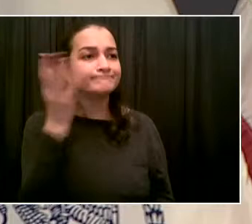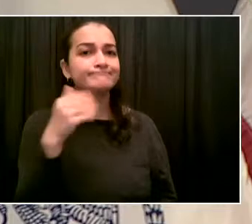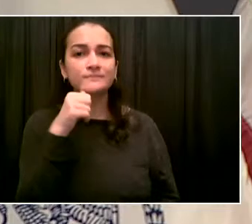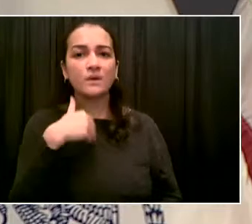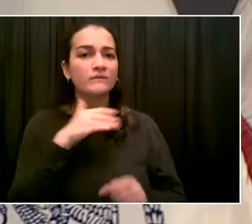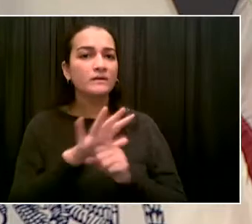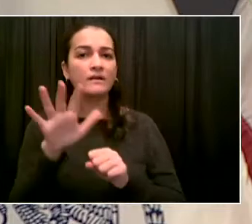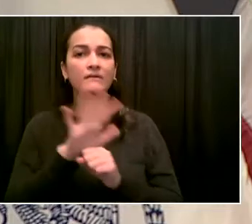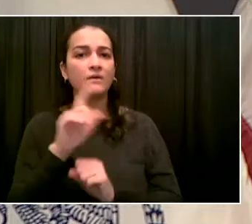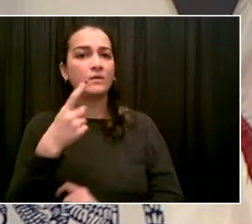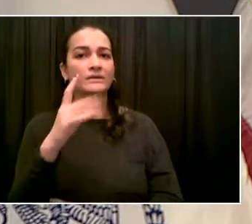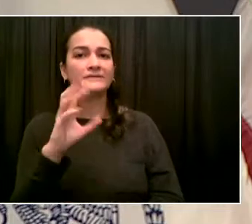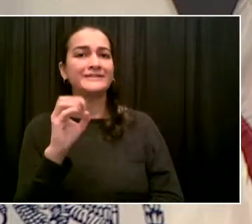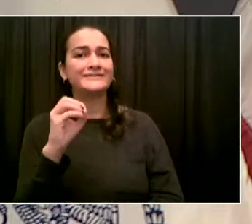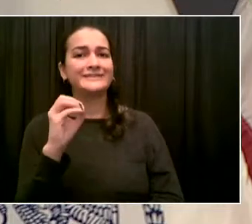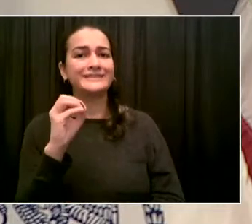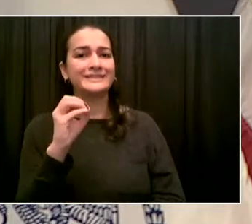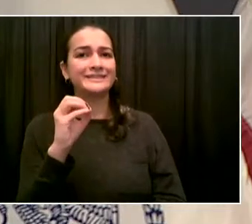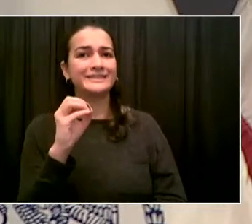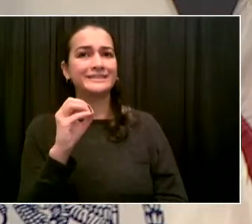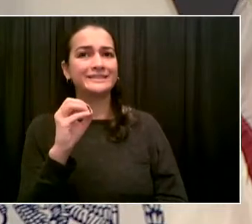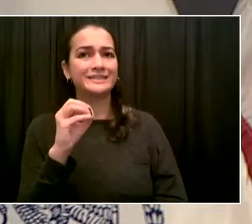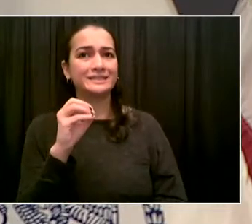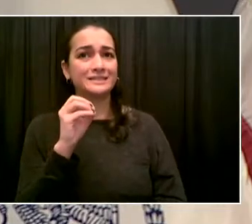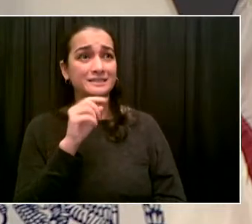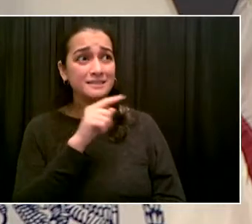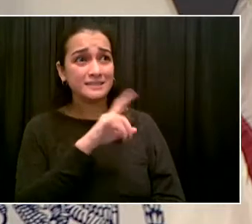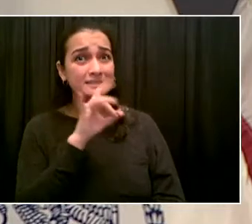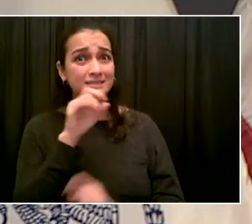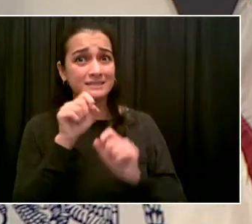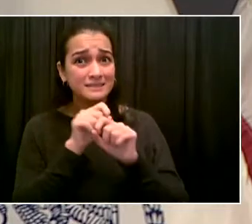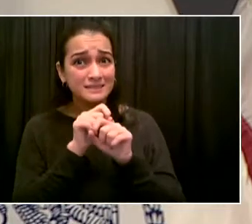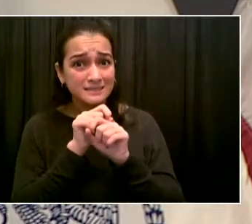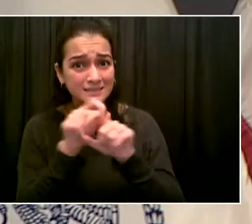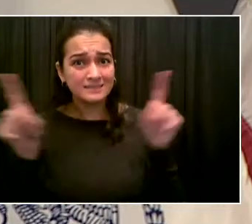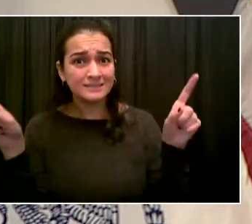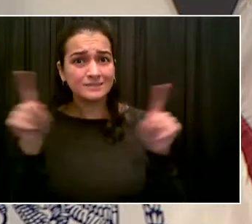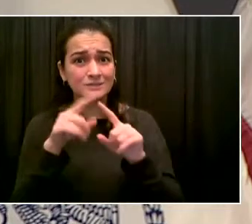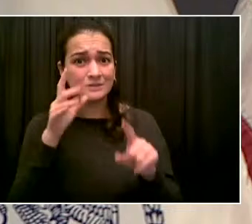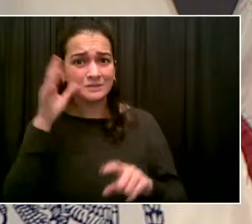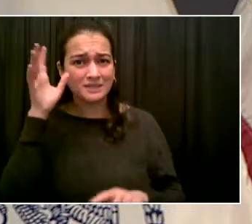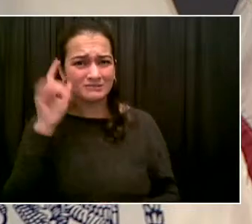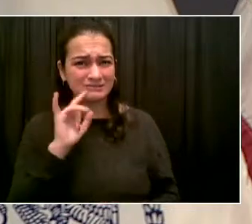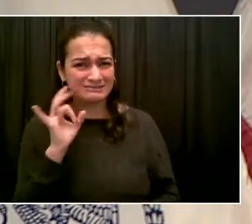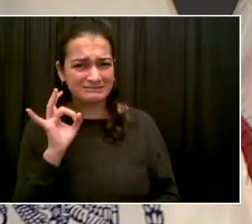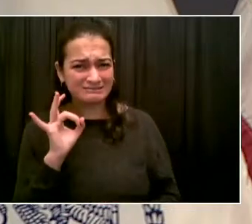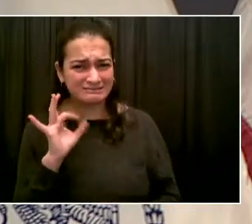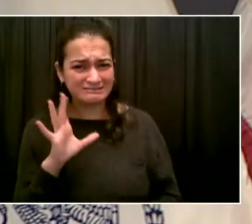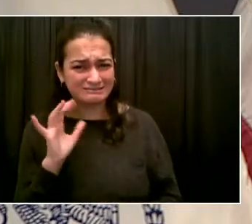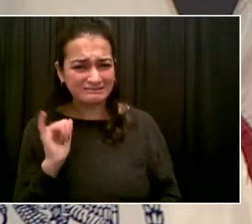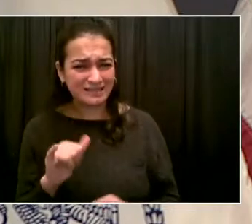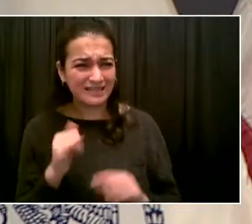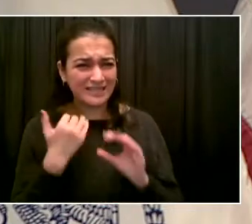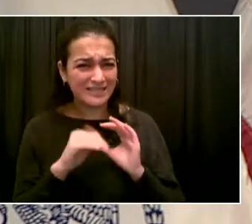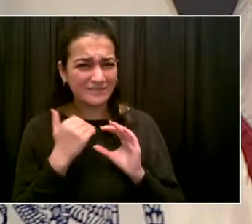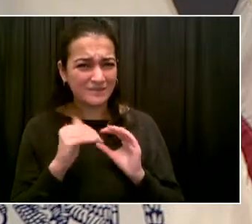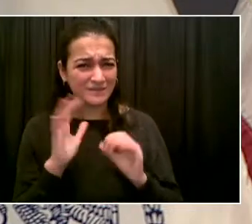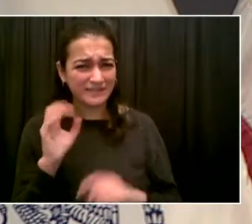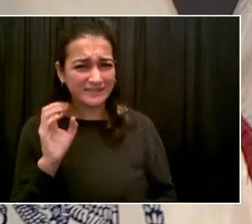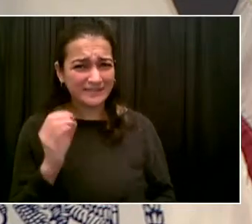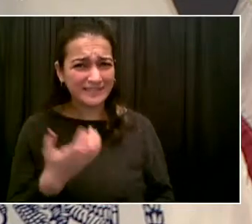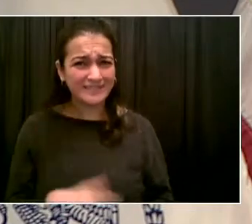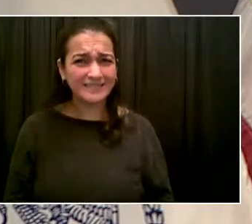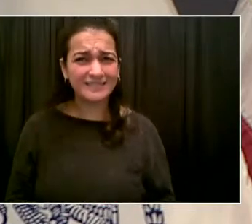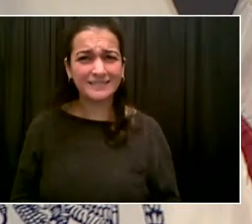right? Elizabeth, when you're right, you're right. I think there was an assumption, and I want to be plain about